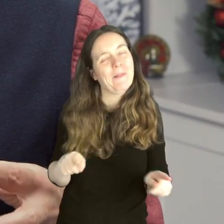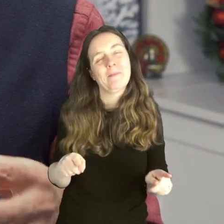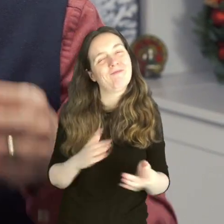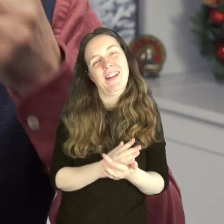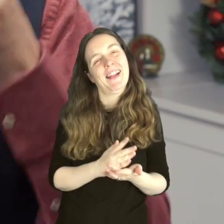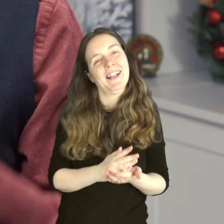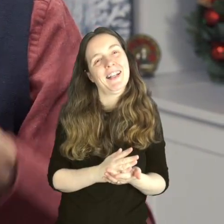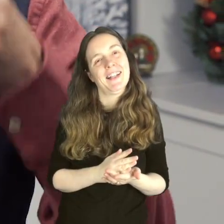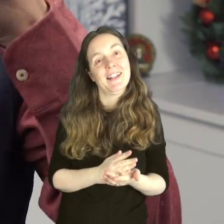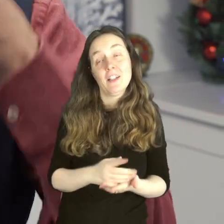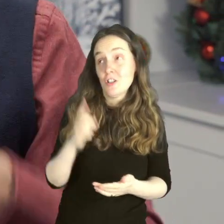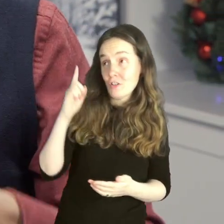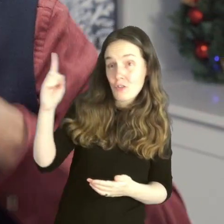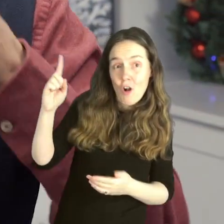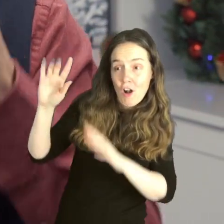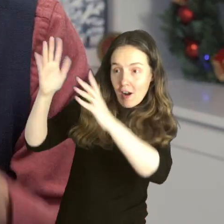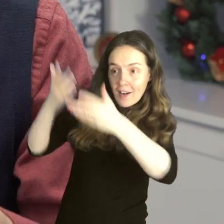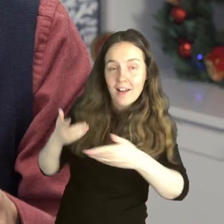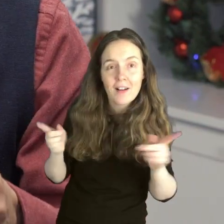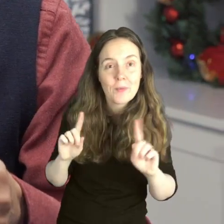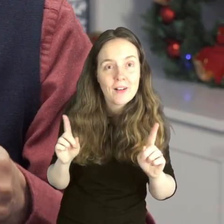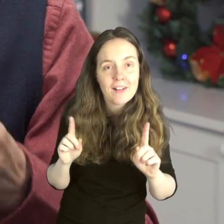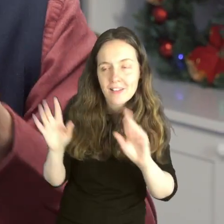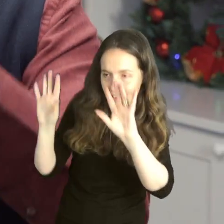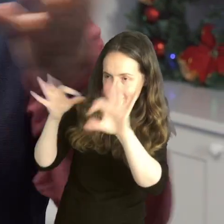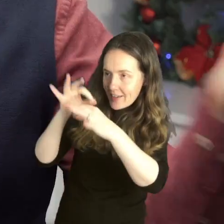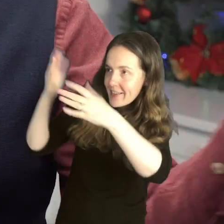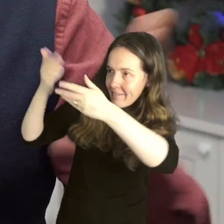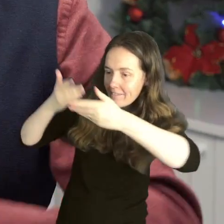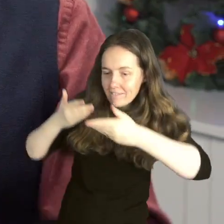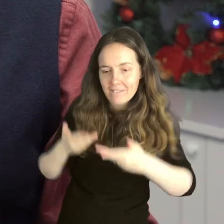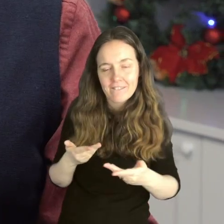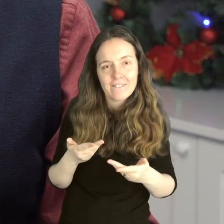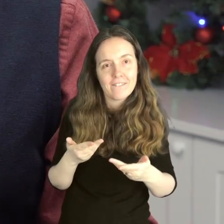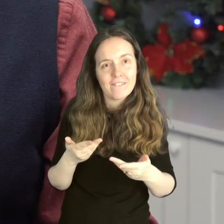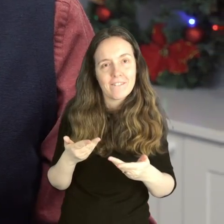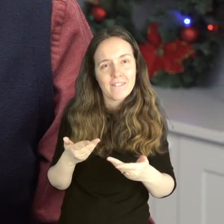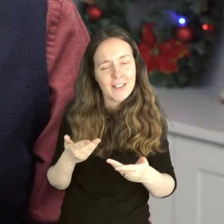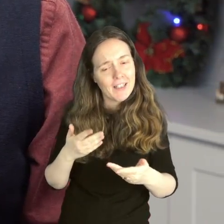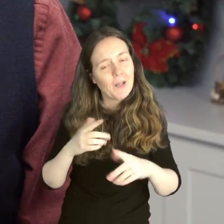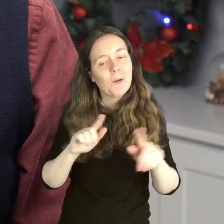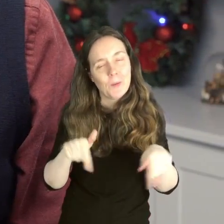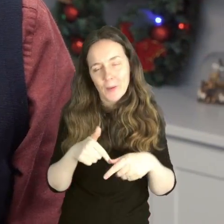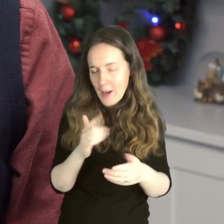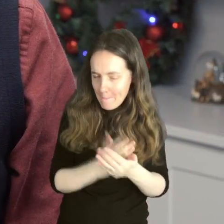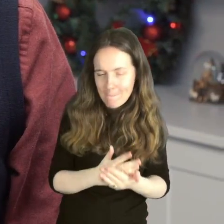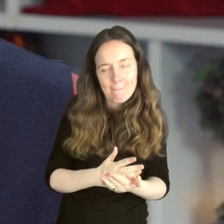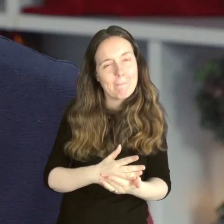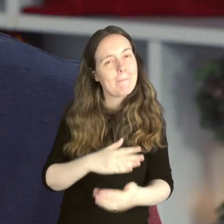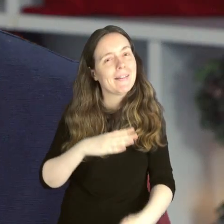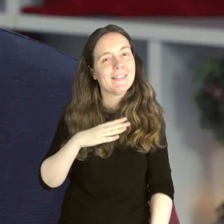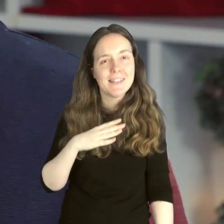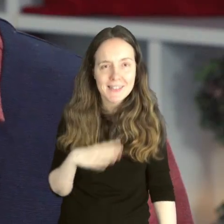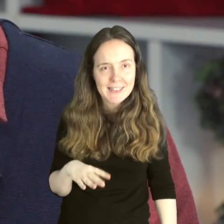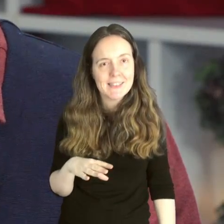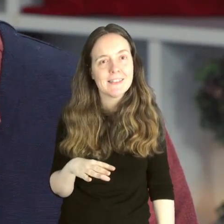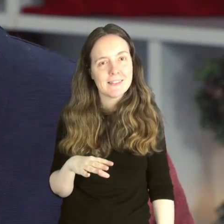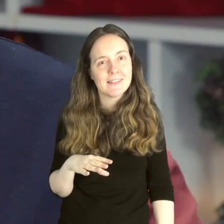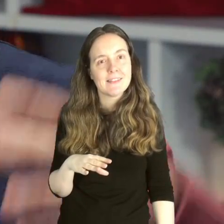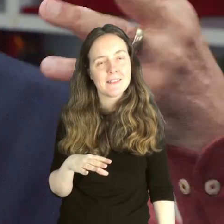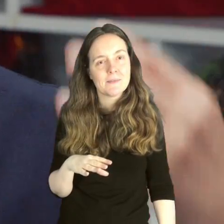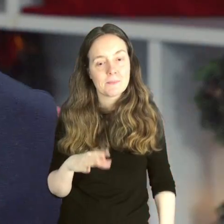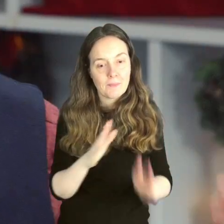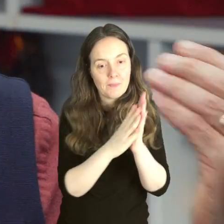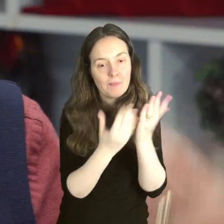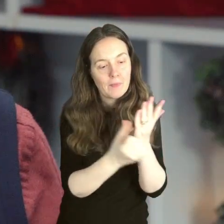God offers us a gift we can't do without. The Bible